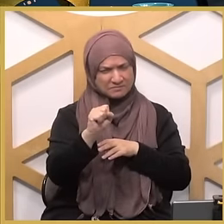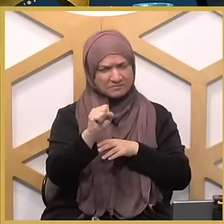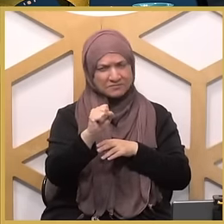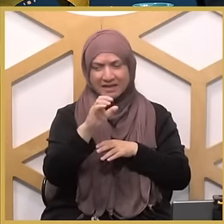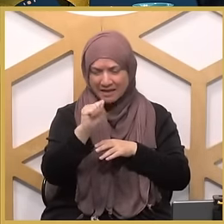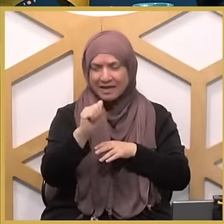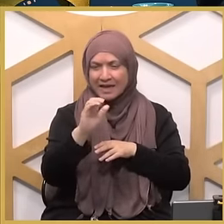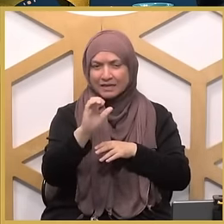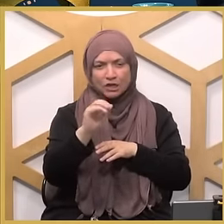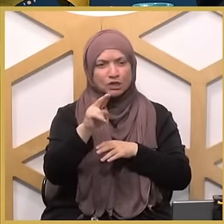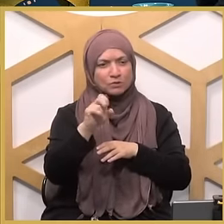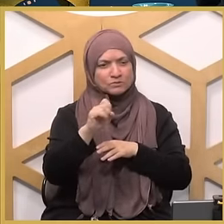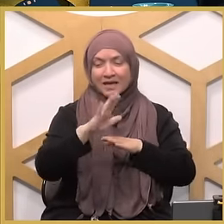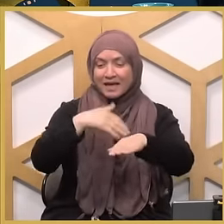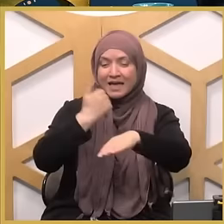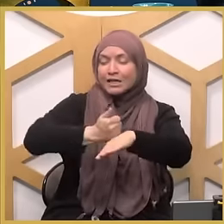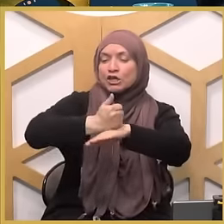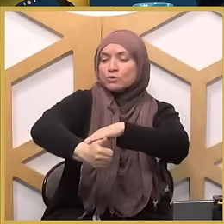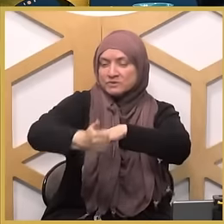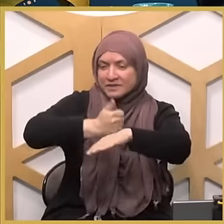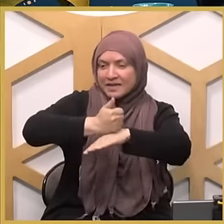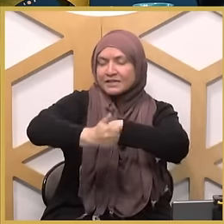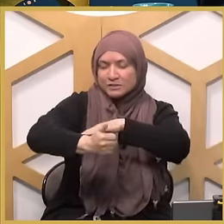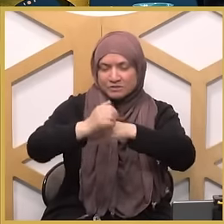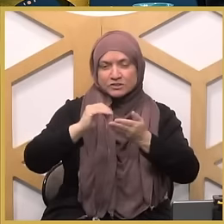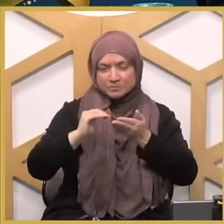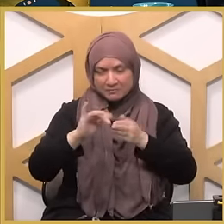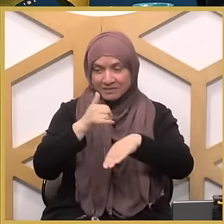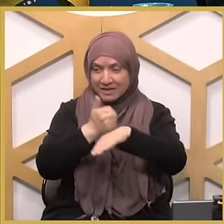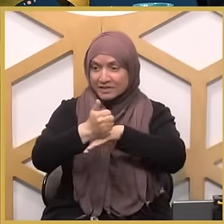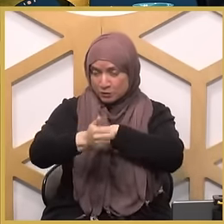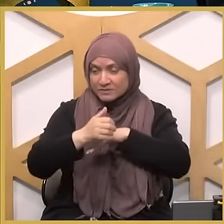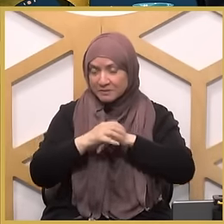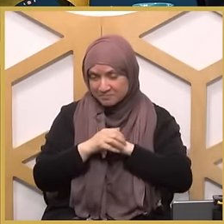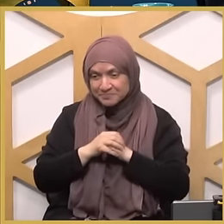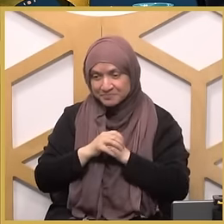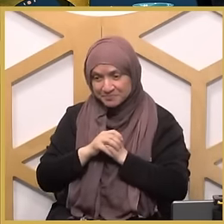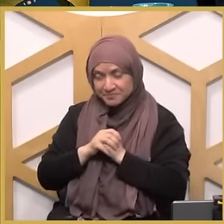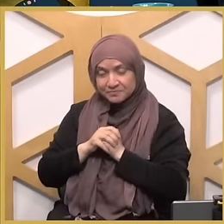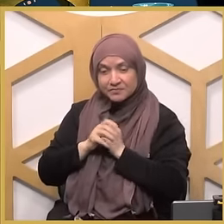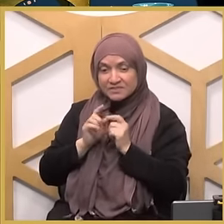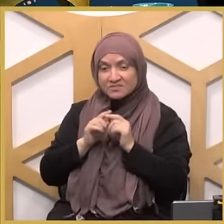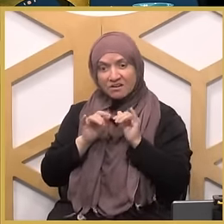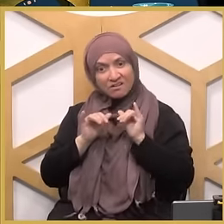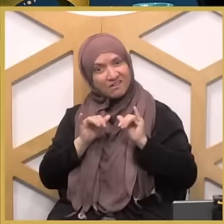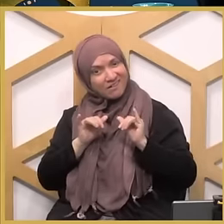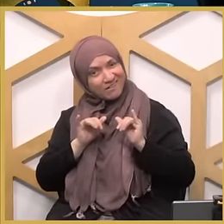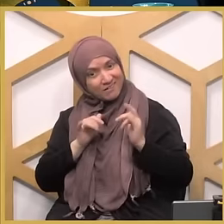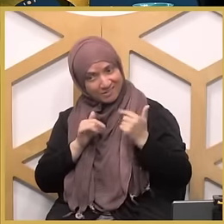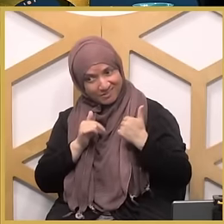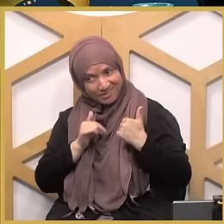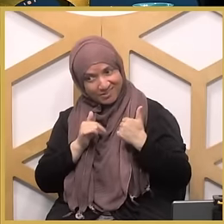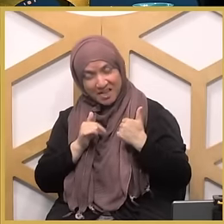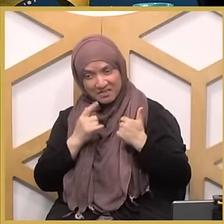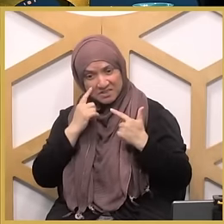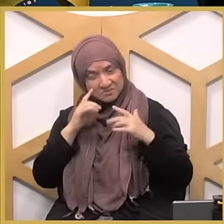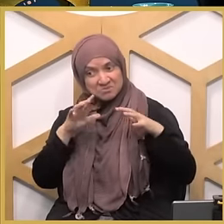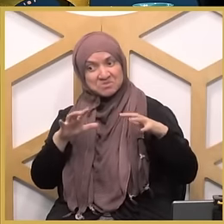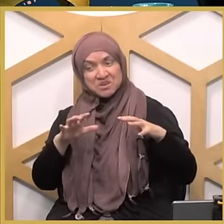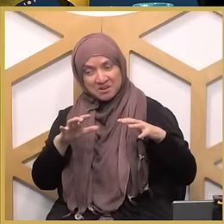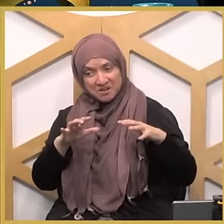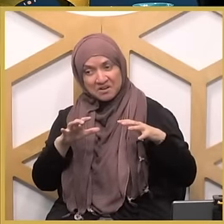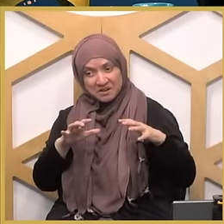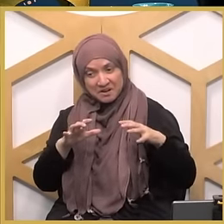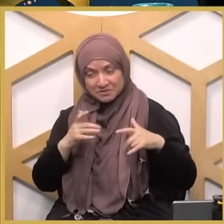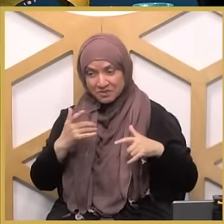Maryam respond? Ibadah. How did Uthman respond? Ibadah. So the point is that that's how Allah is going to really, really put you to the test.